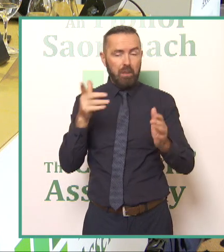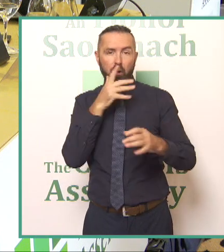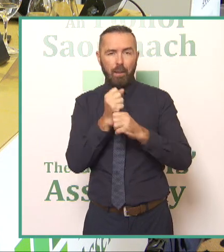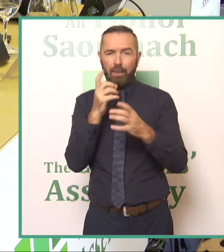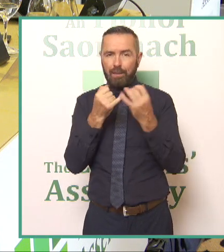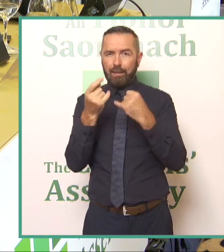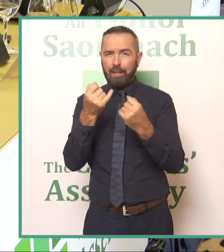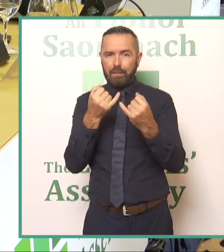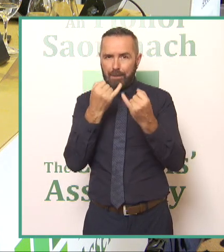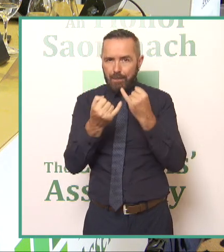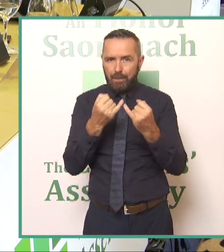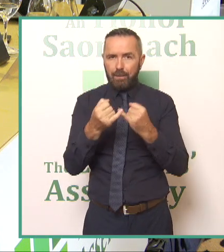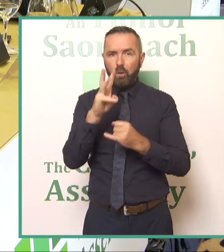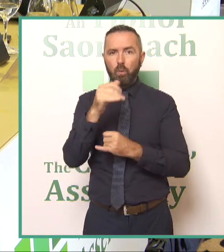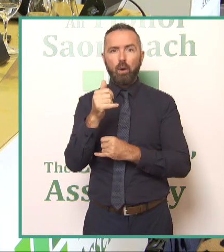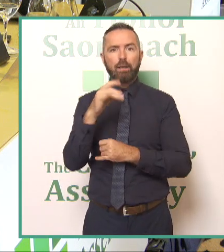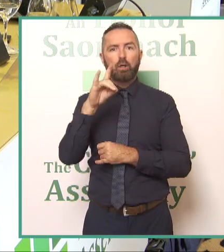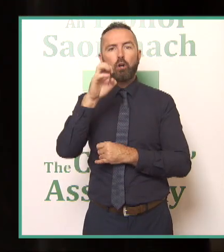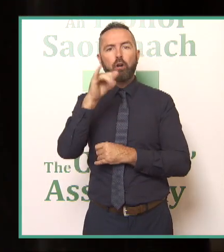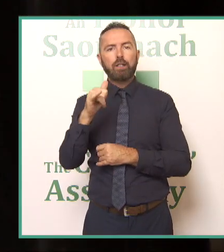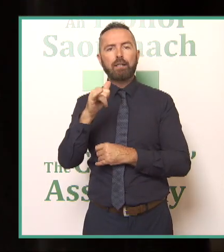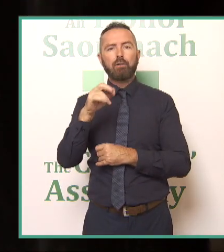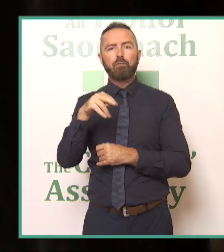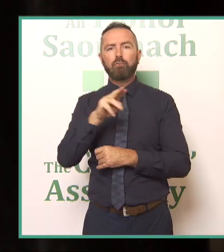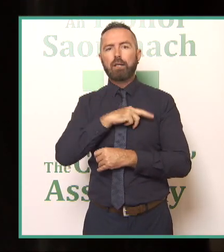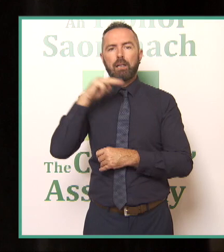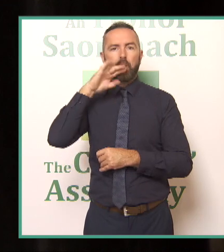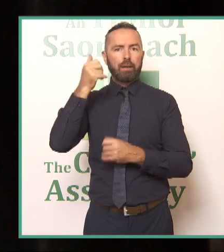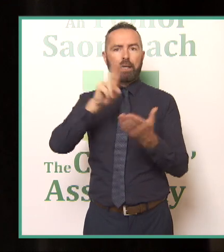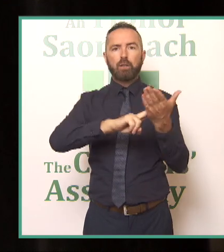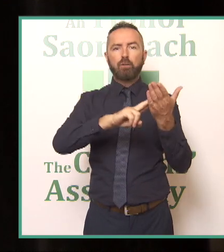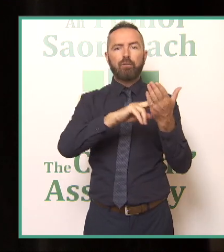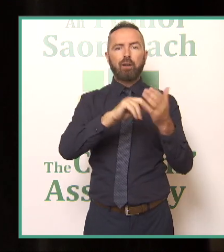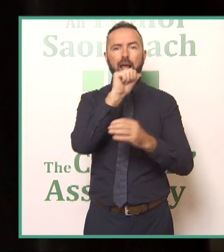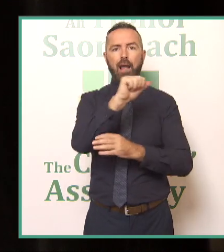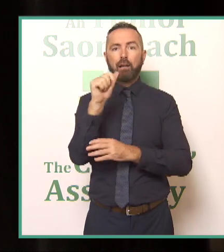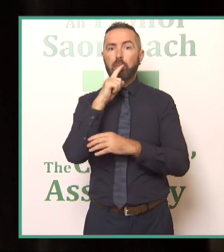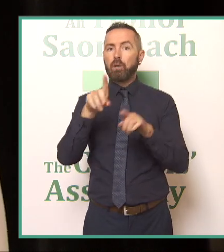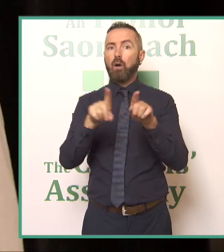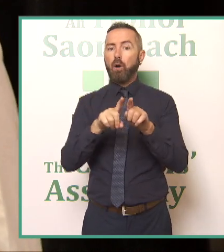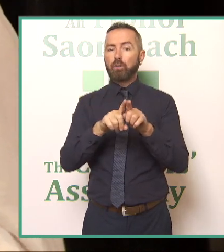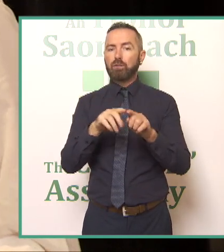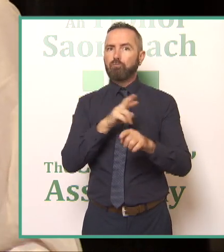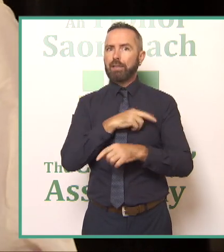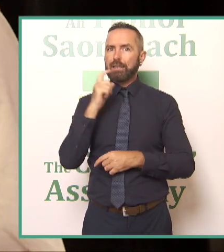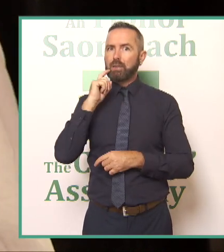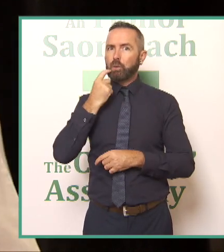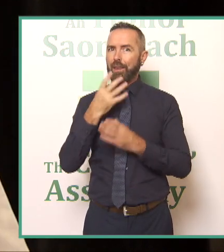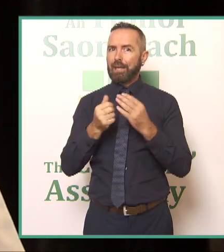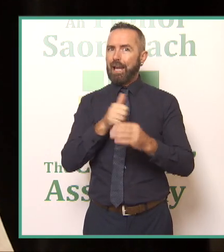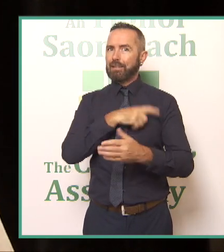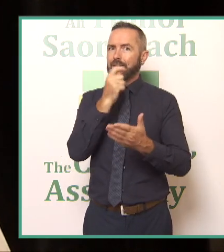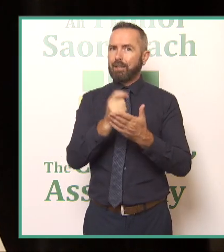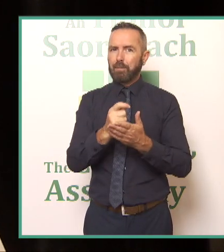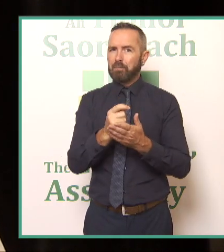fine detail. The reason honey is so important, you can use it for alcohol, but it's also one of the very sweet things that they actually